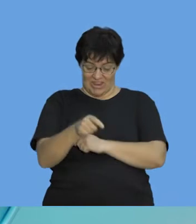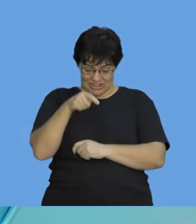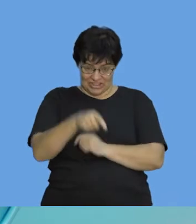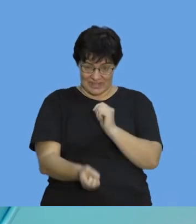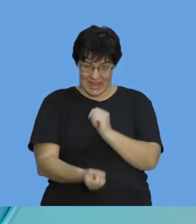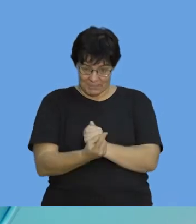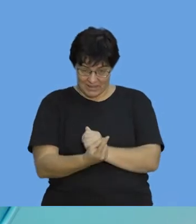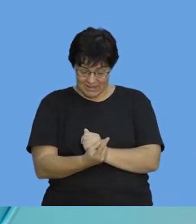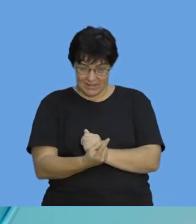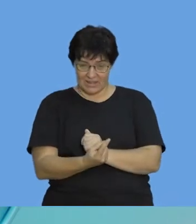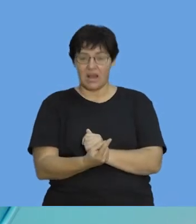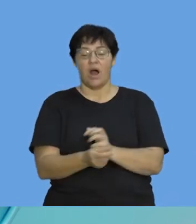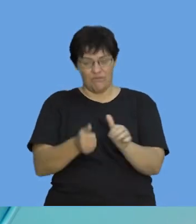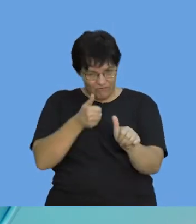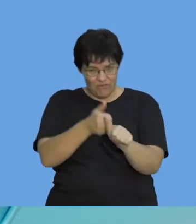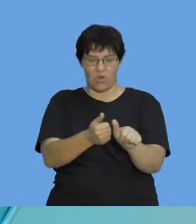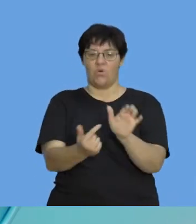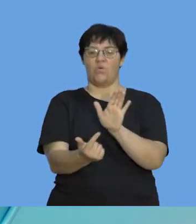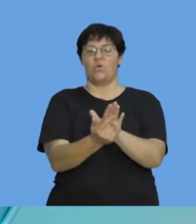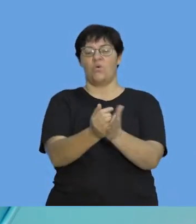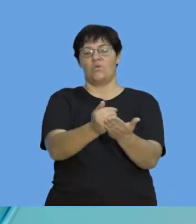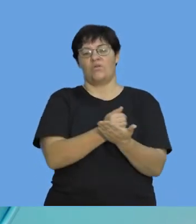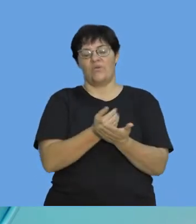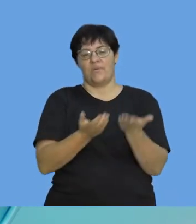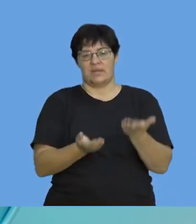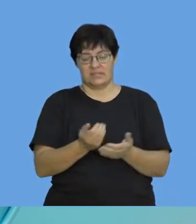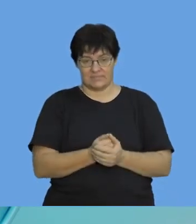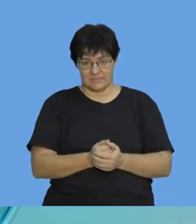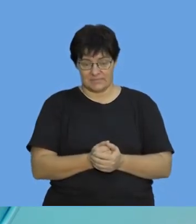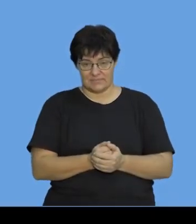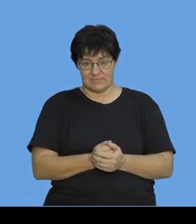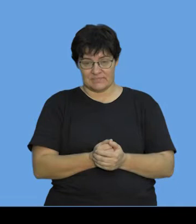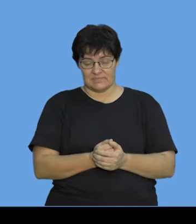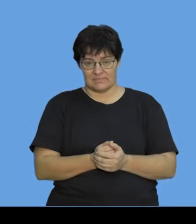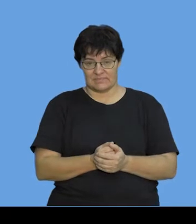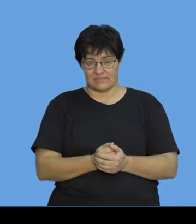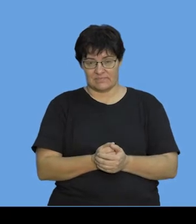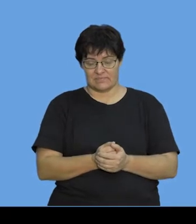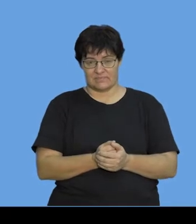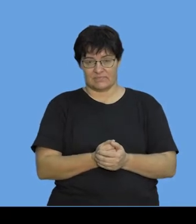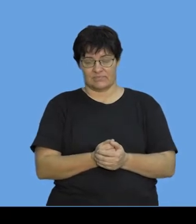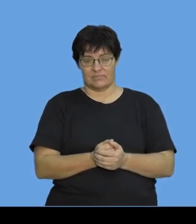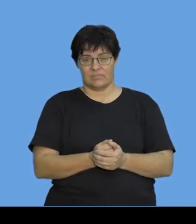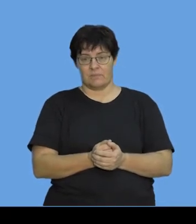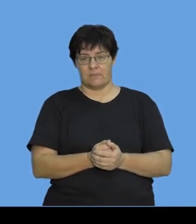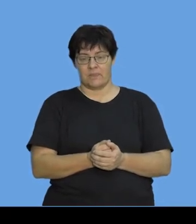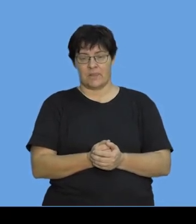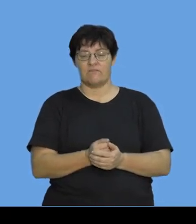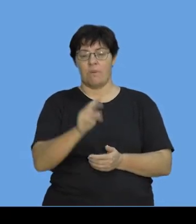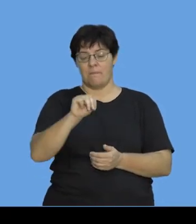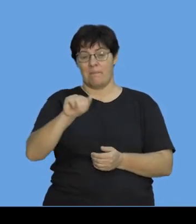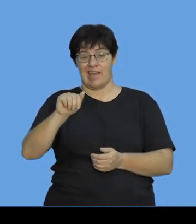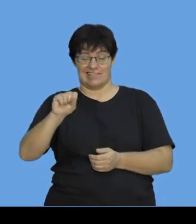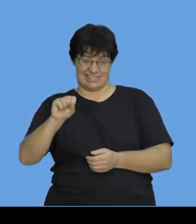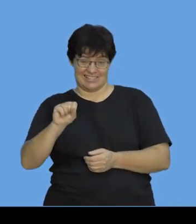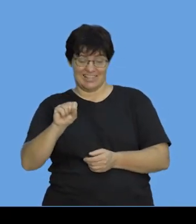actually adheres to the law of conservation of mass, right? So we shall use a very simple example on a